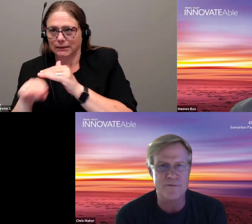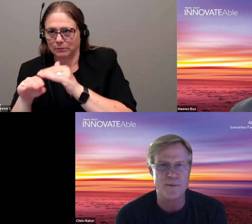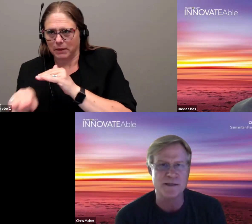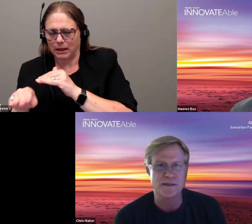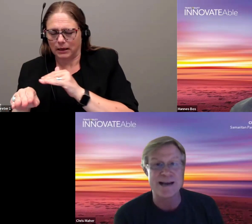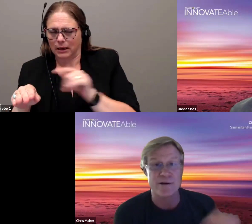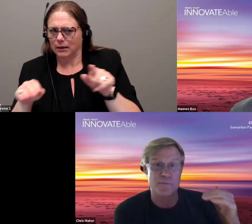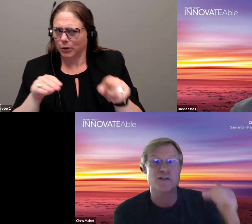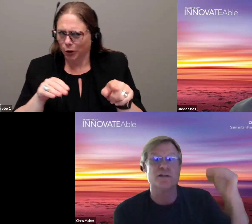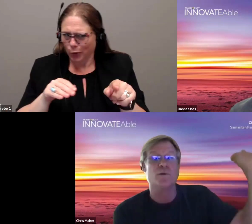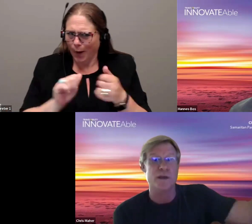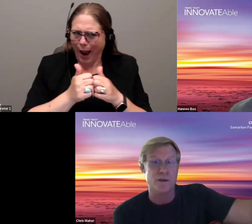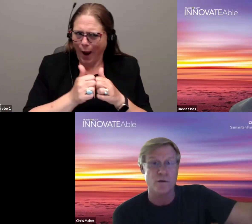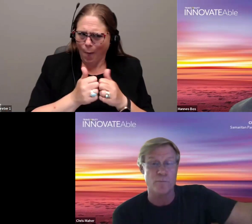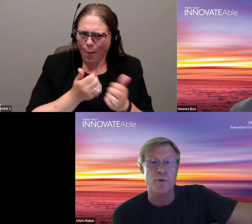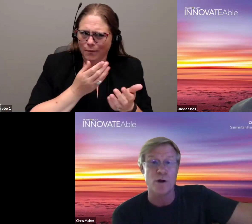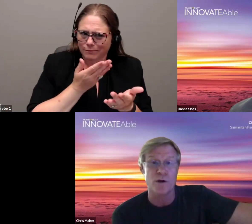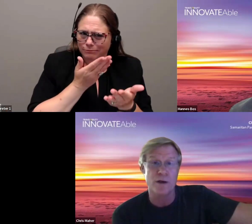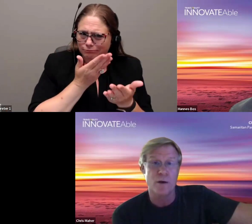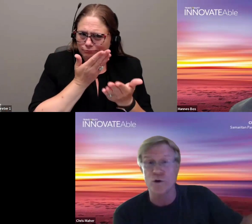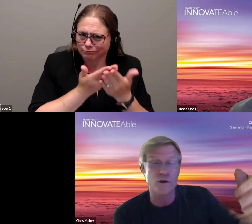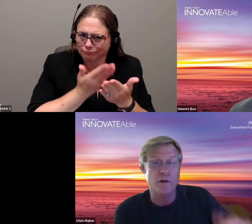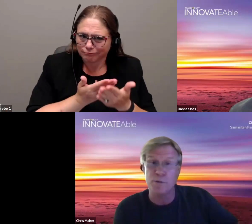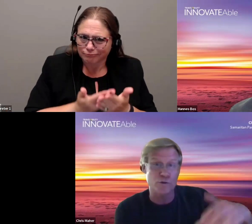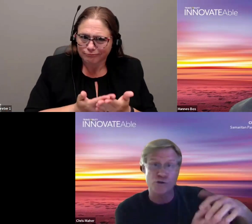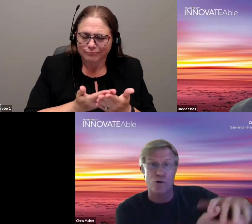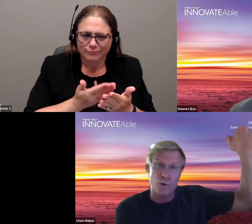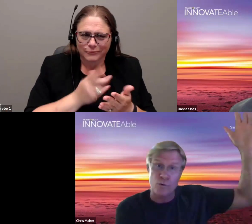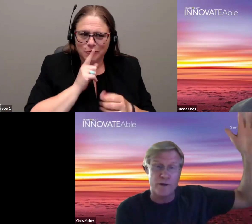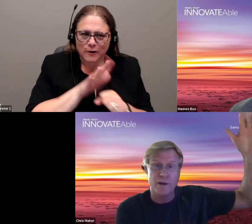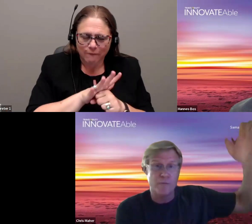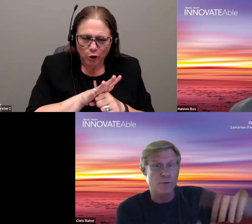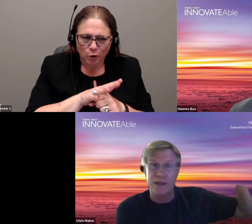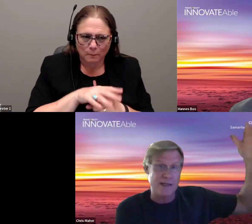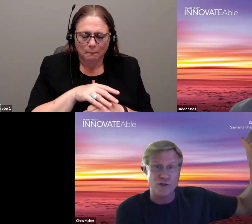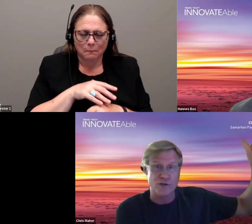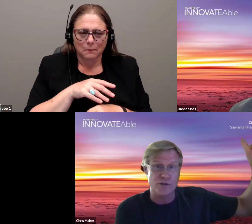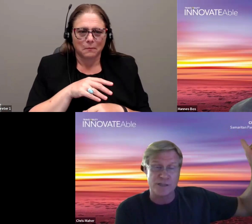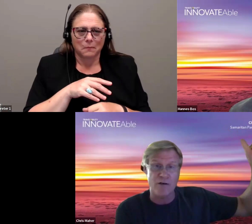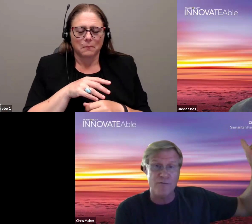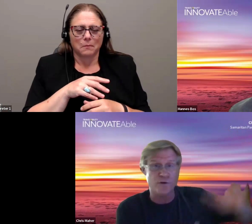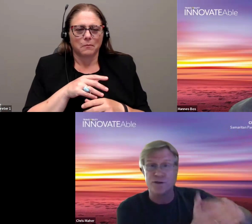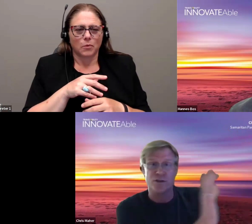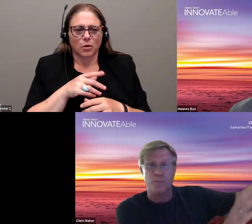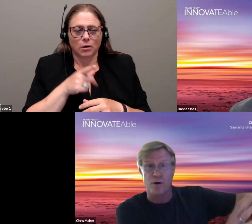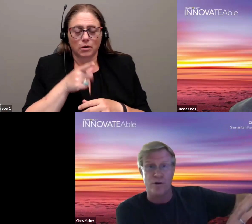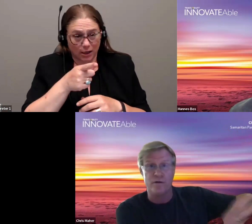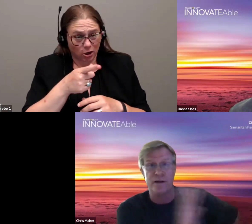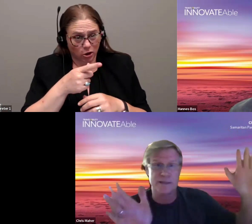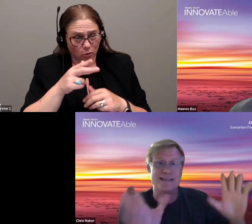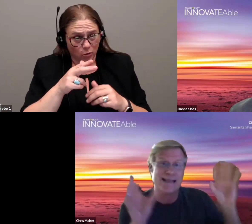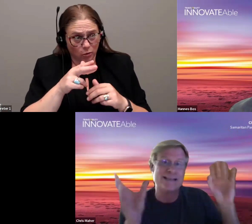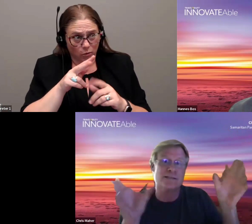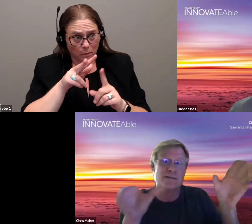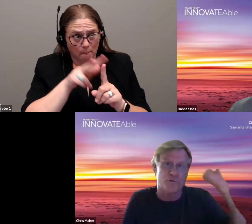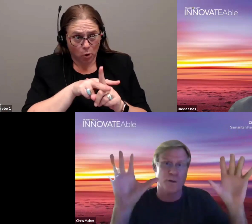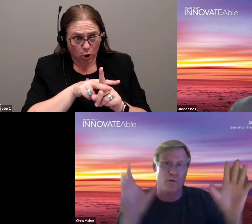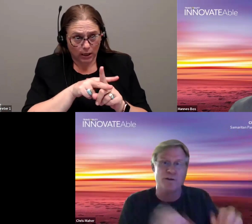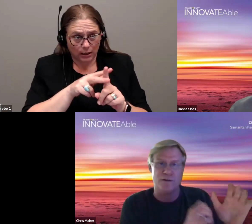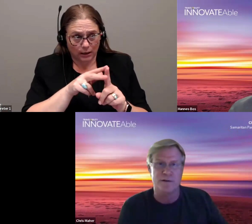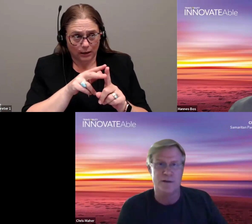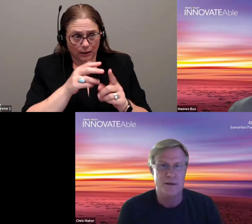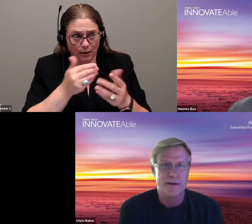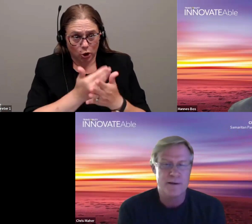that the information is accurate, especially when they go to book? Or are you going to build your own booking engine yourself, or are you just going to partner? I guess that's the